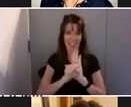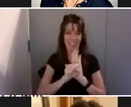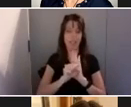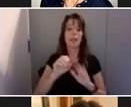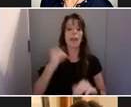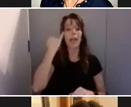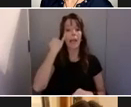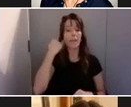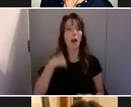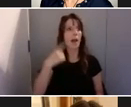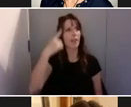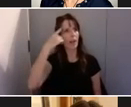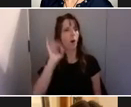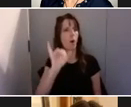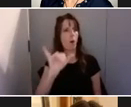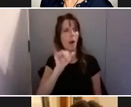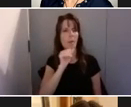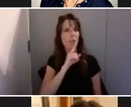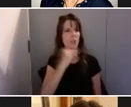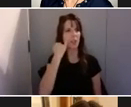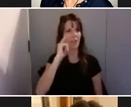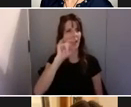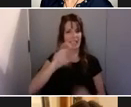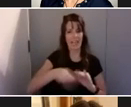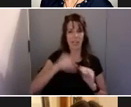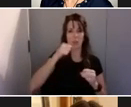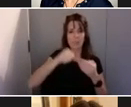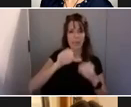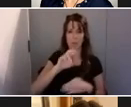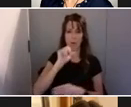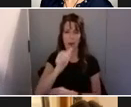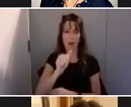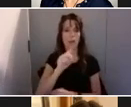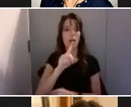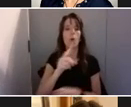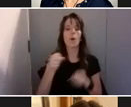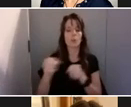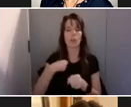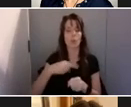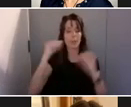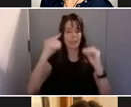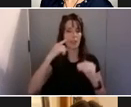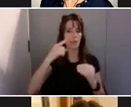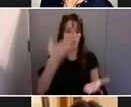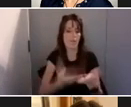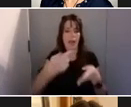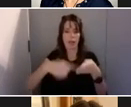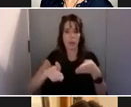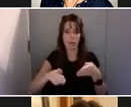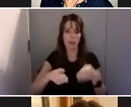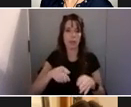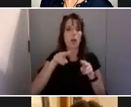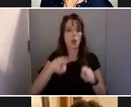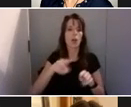hear that and I don't know if it's true or not. One of the strategies we teach for fact checking is to look for previous